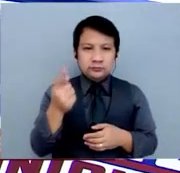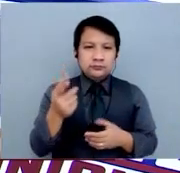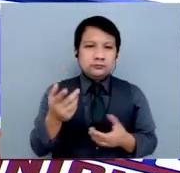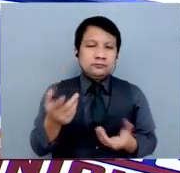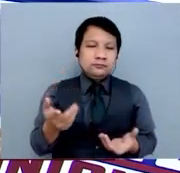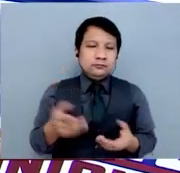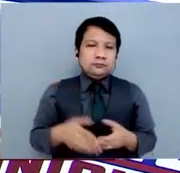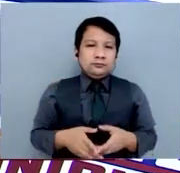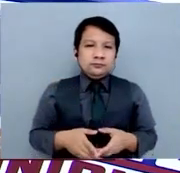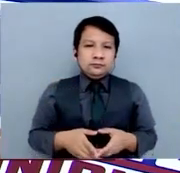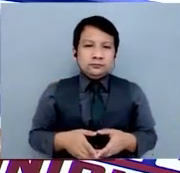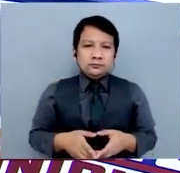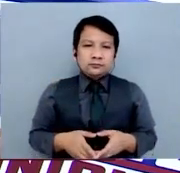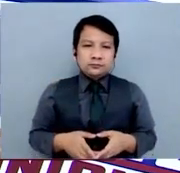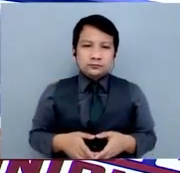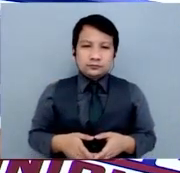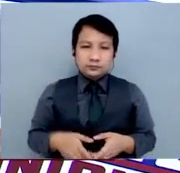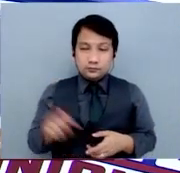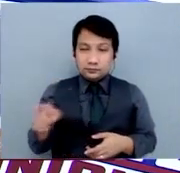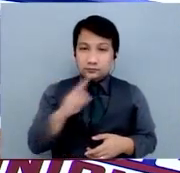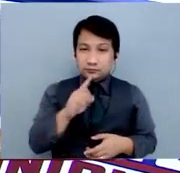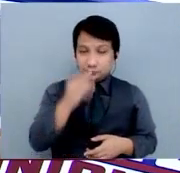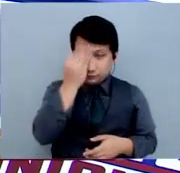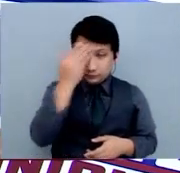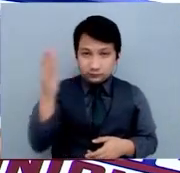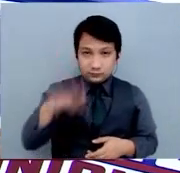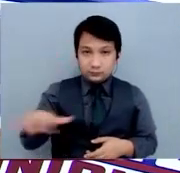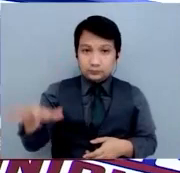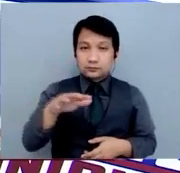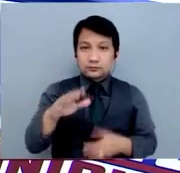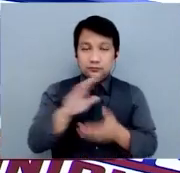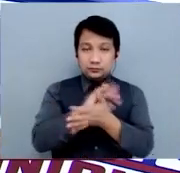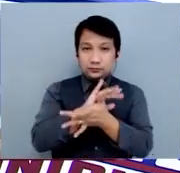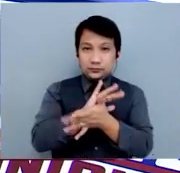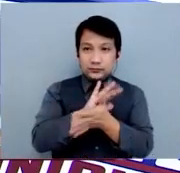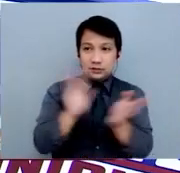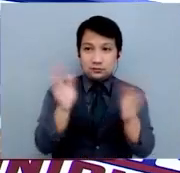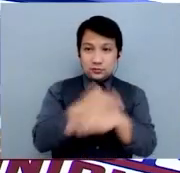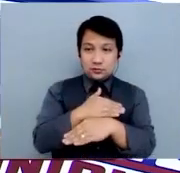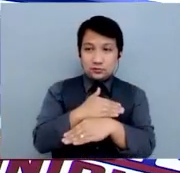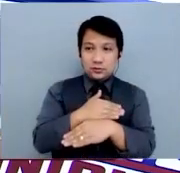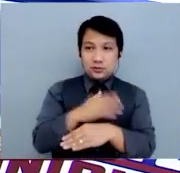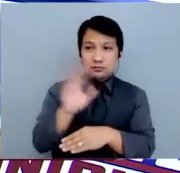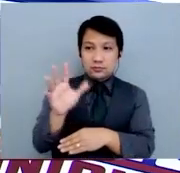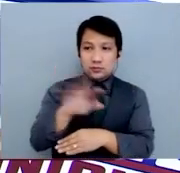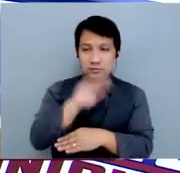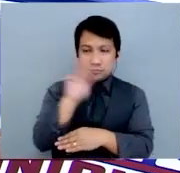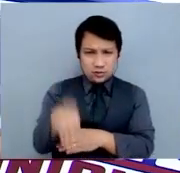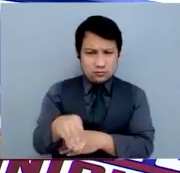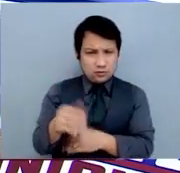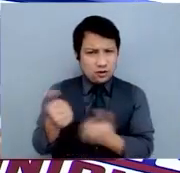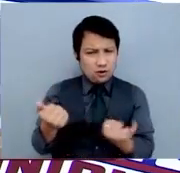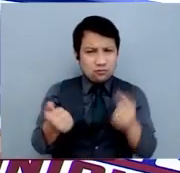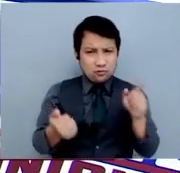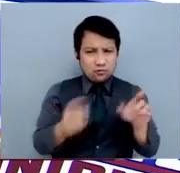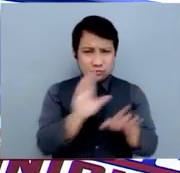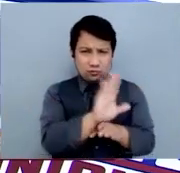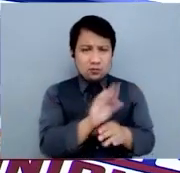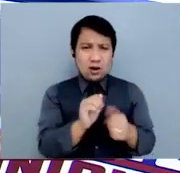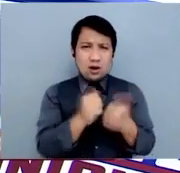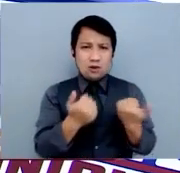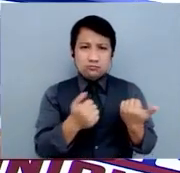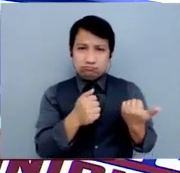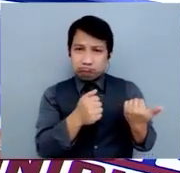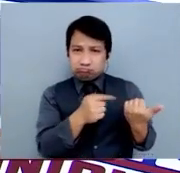yung occupancy rate dun sa, for example, sa COVID wards is nasa 50% na. What about in your case? How's it going,